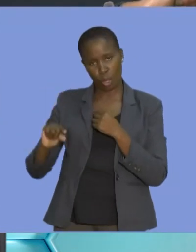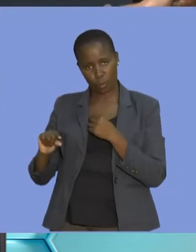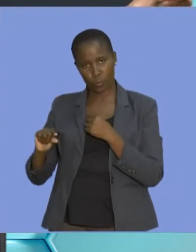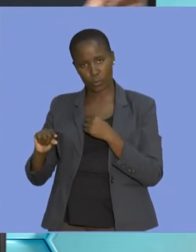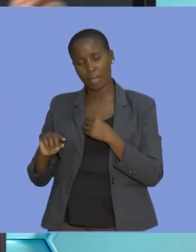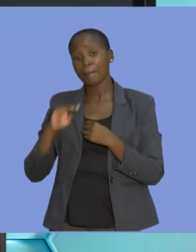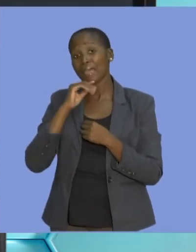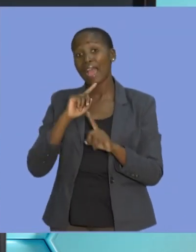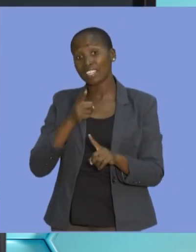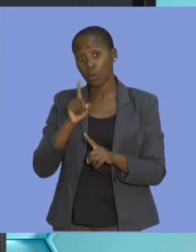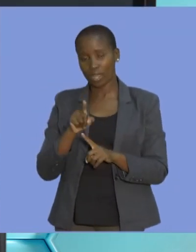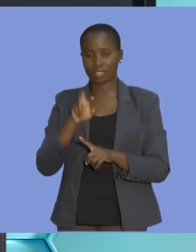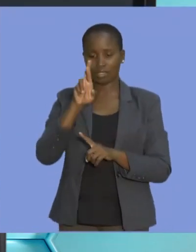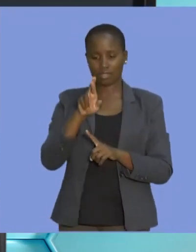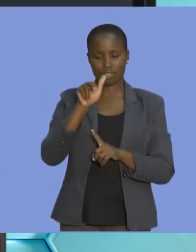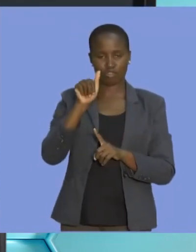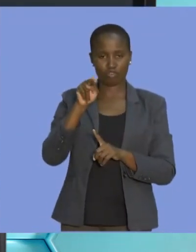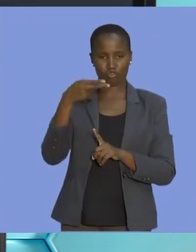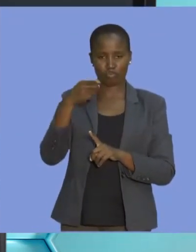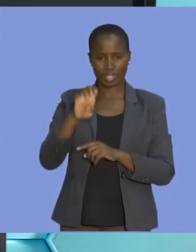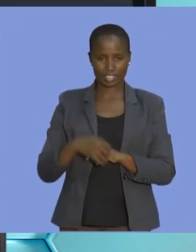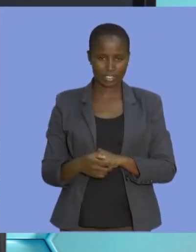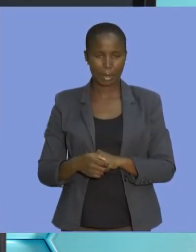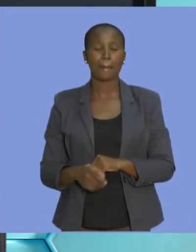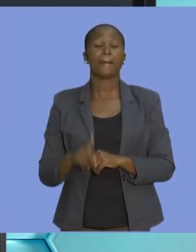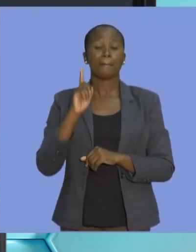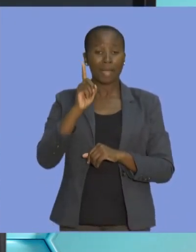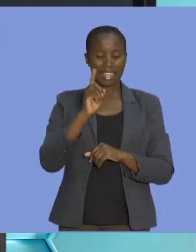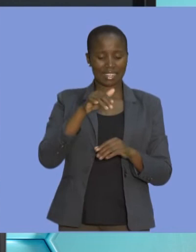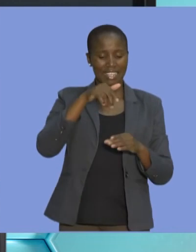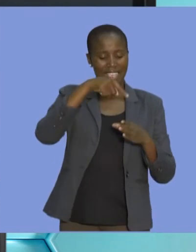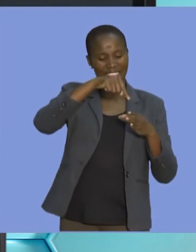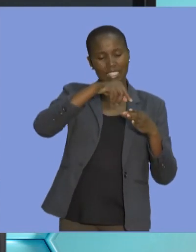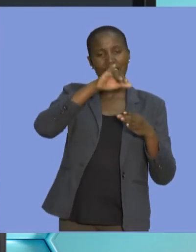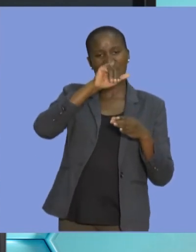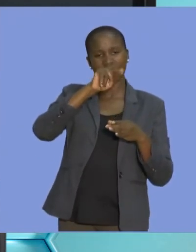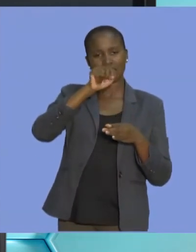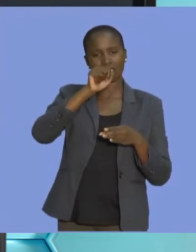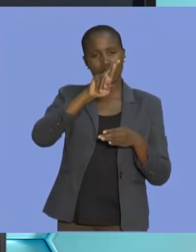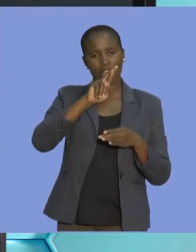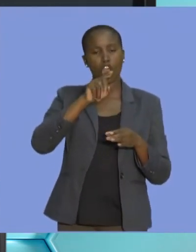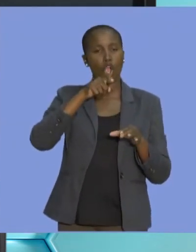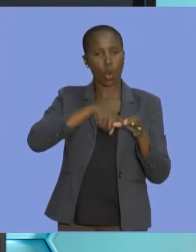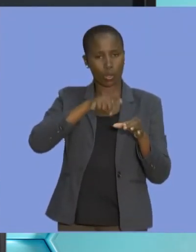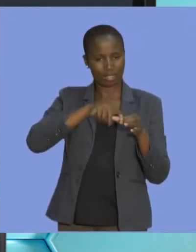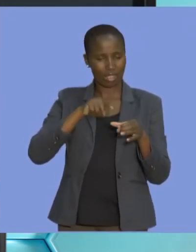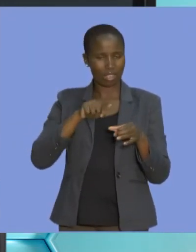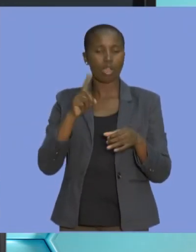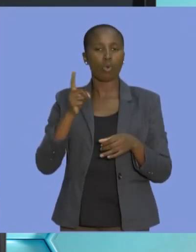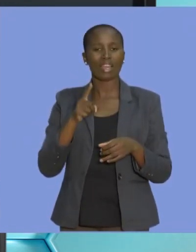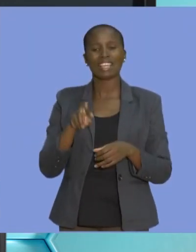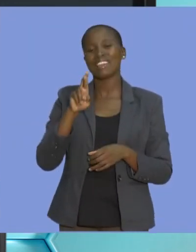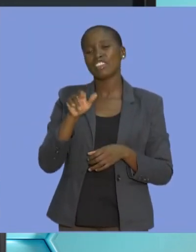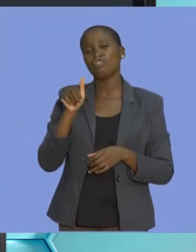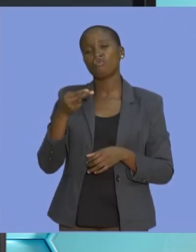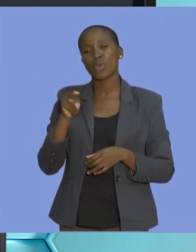range. But the interquartile range is the Q3 minus Q1, is the range of